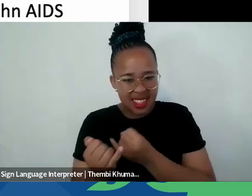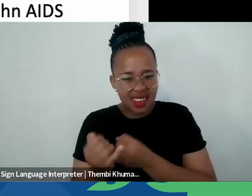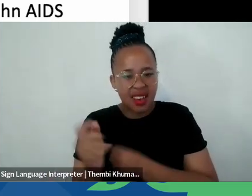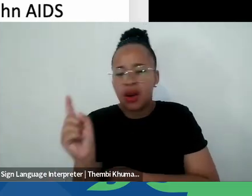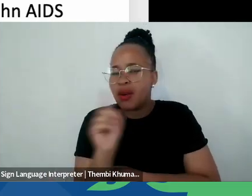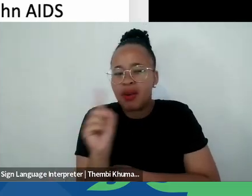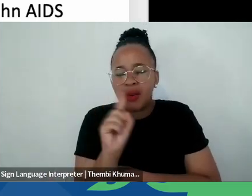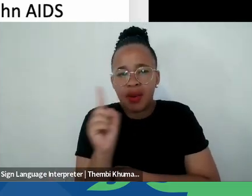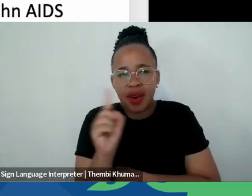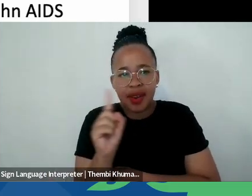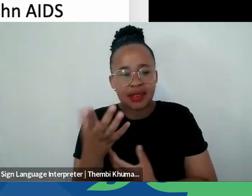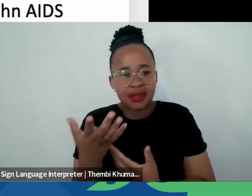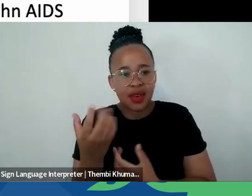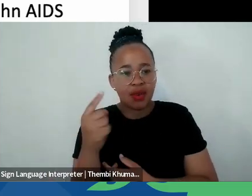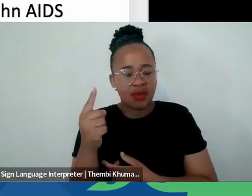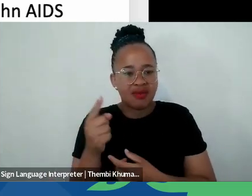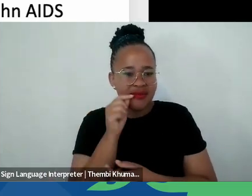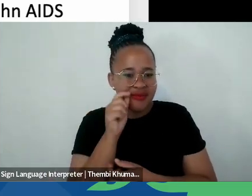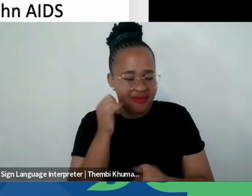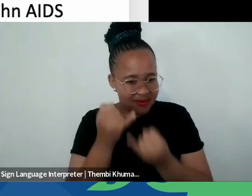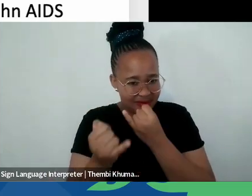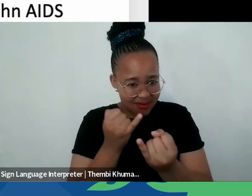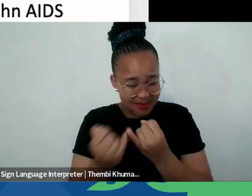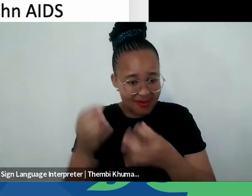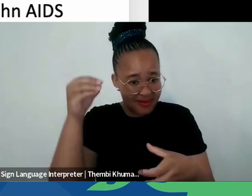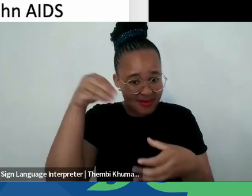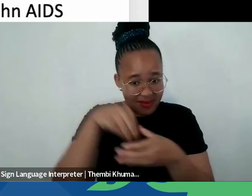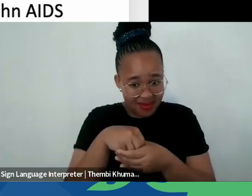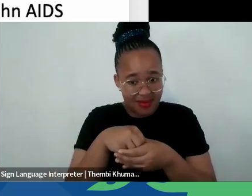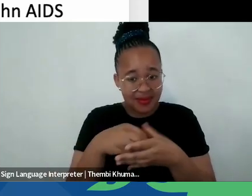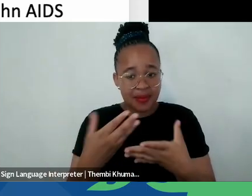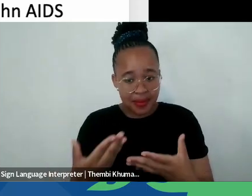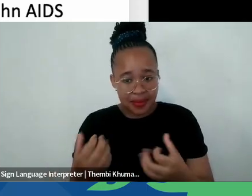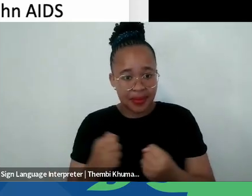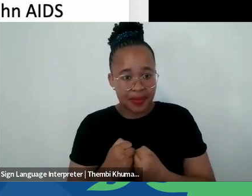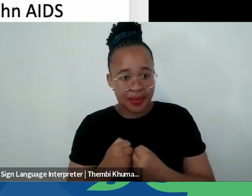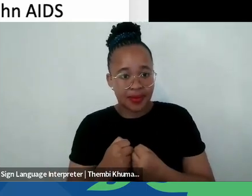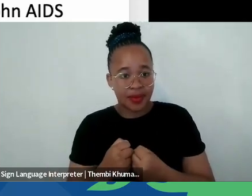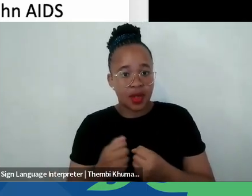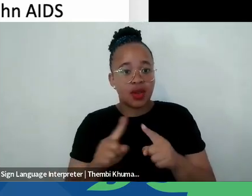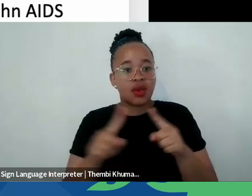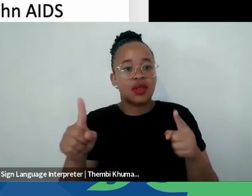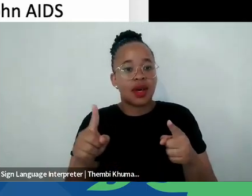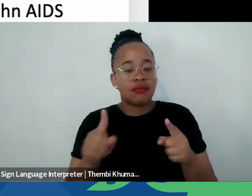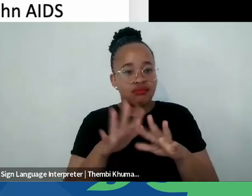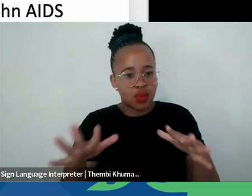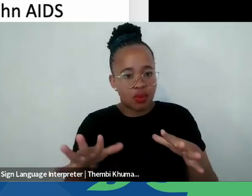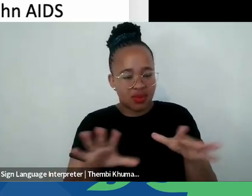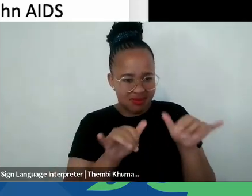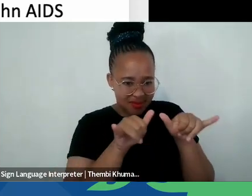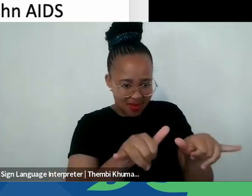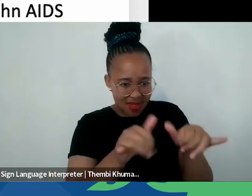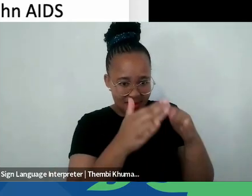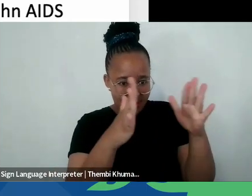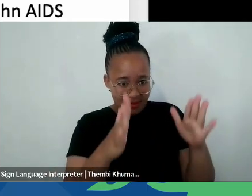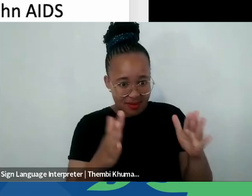house. There's a gay guy that owns the house or that permanently lives there. And then men